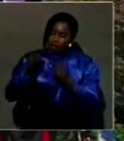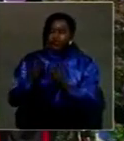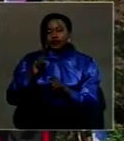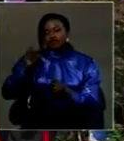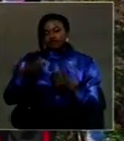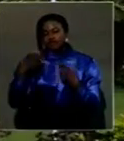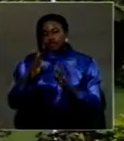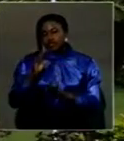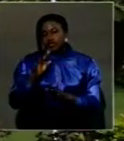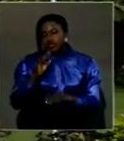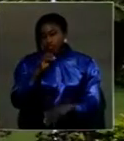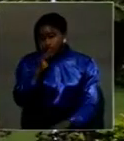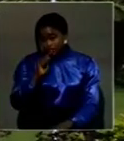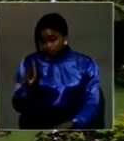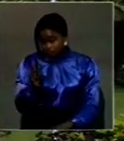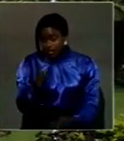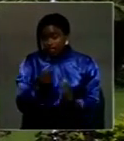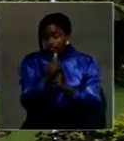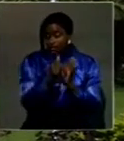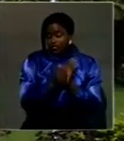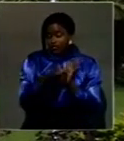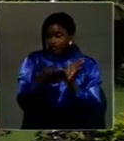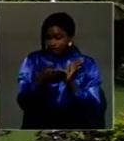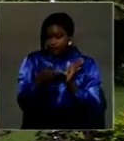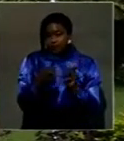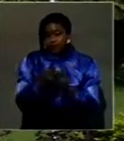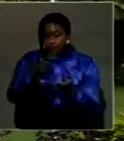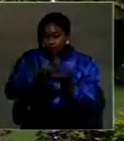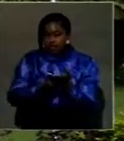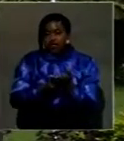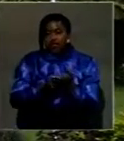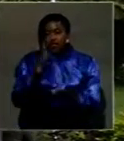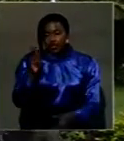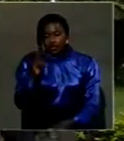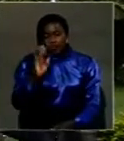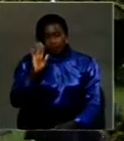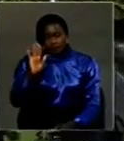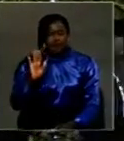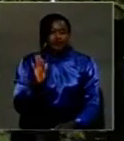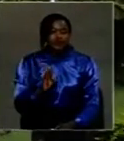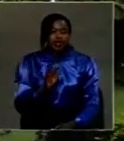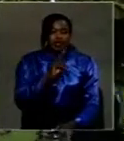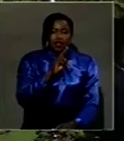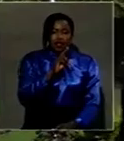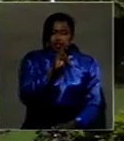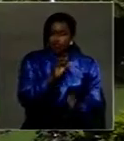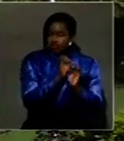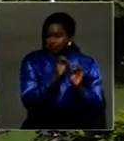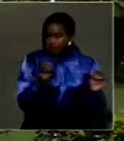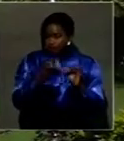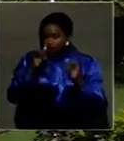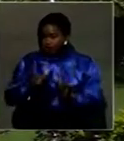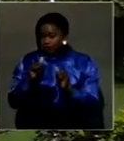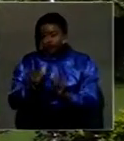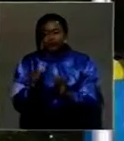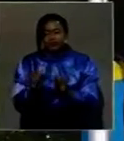in Tanzania. On agenda is the endorsement of Kenya's candidature for the non-permanent membership of the United Nations